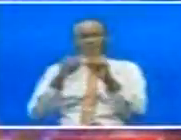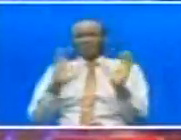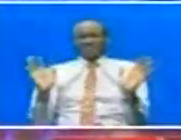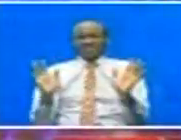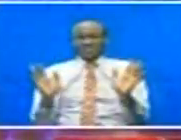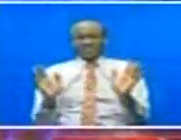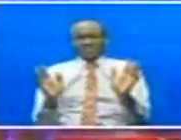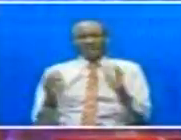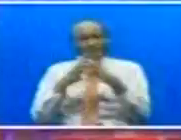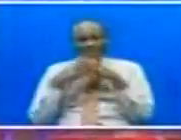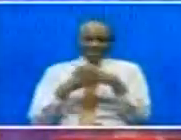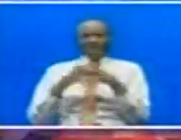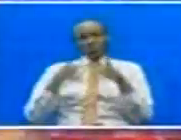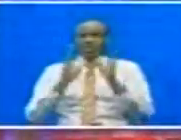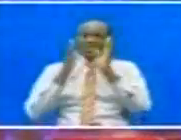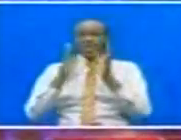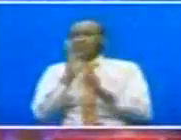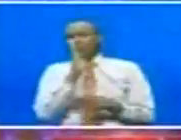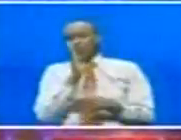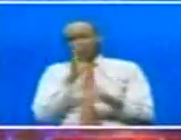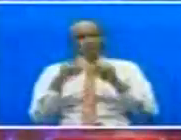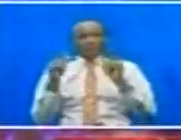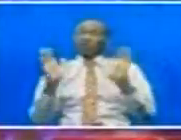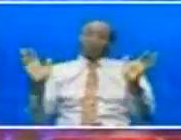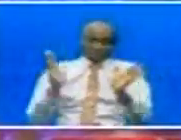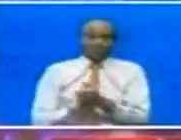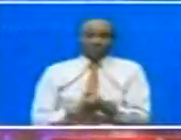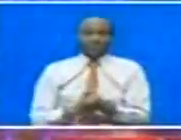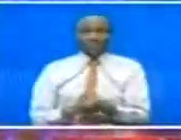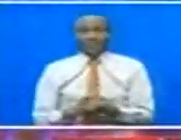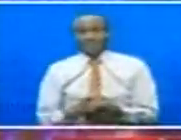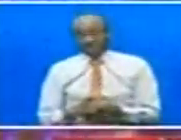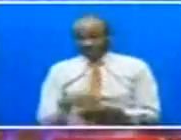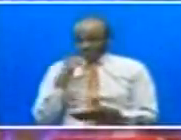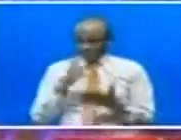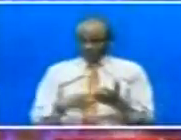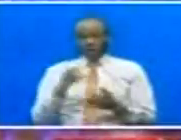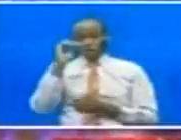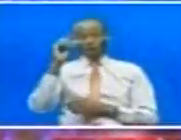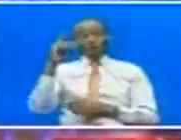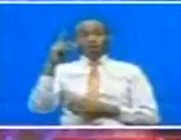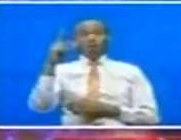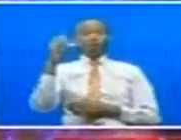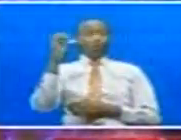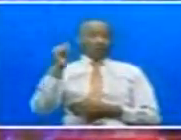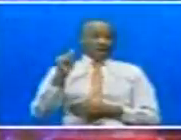yeah. It is. Just yeah. an Americanism, so we like to borrow. Probably. Yeah, okay. So the other thing on the Okoa Kenya